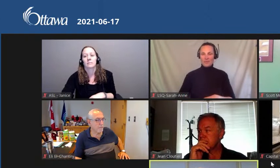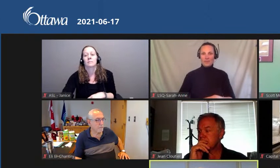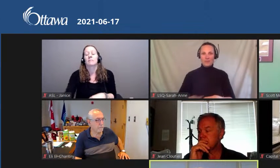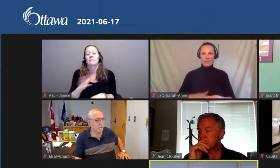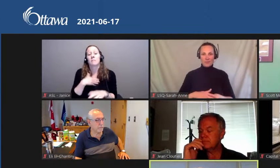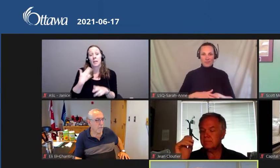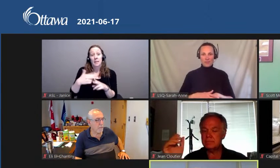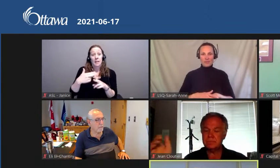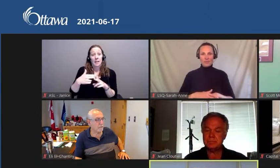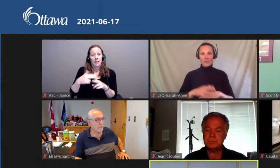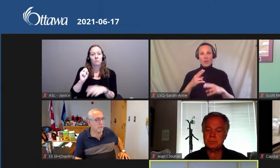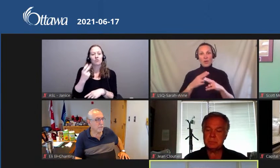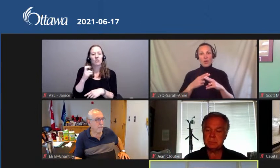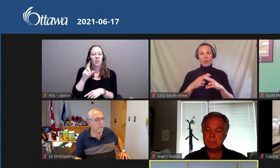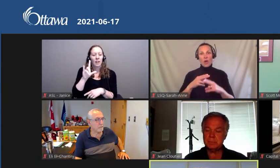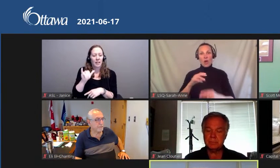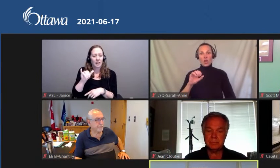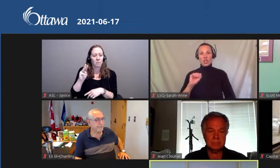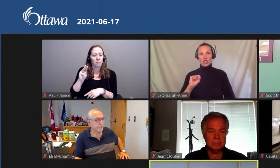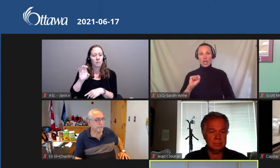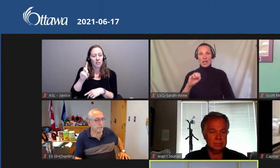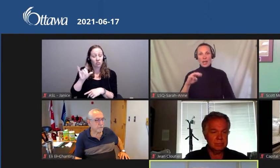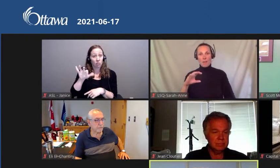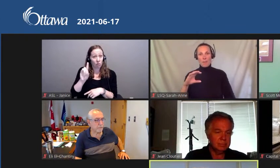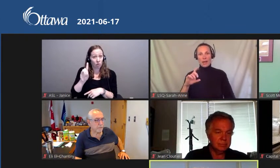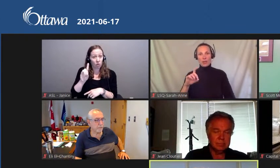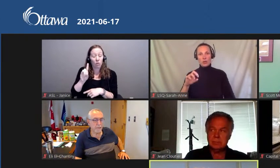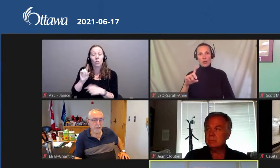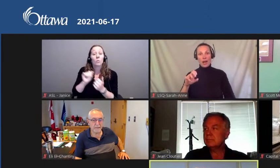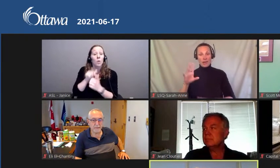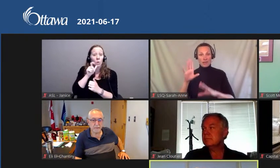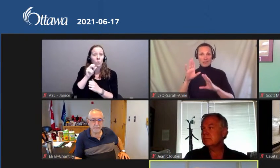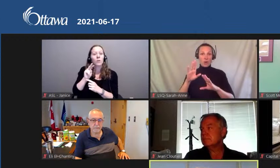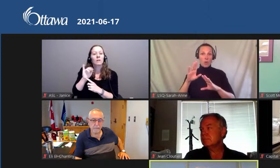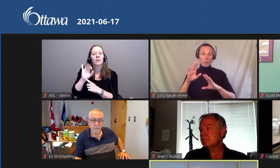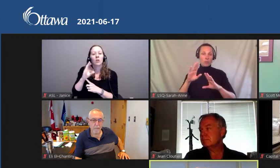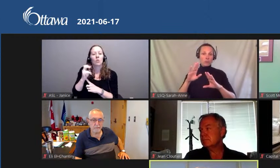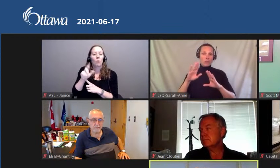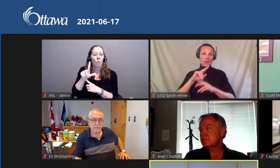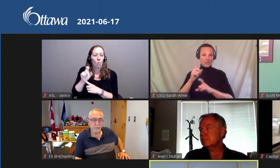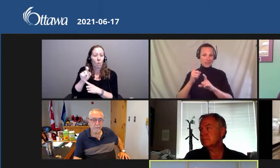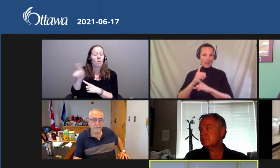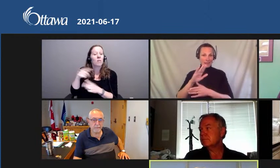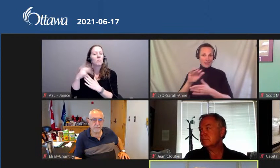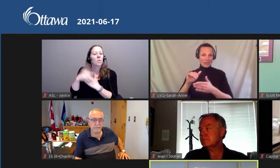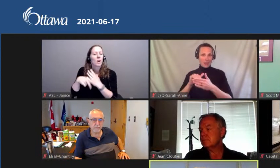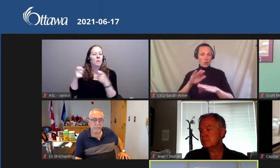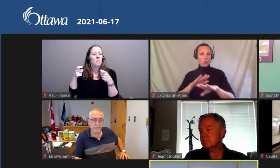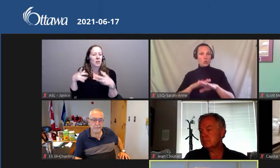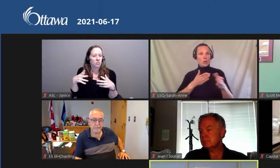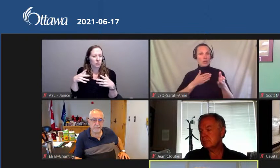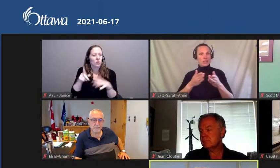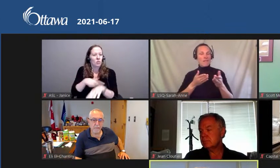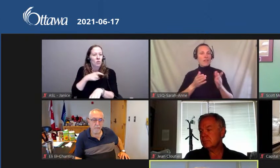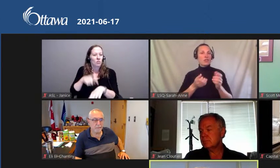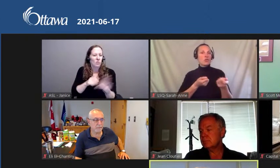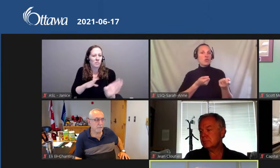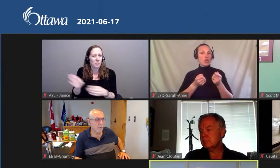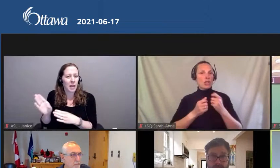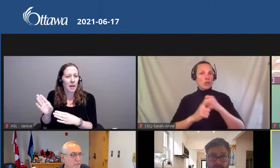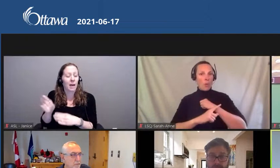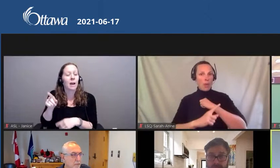Waste Services. Today I'm with Nicole Hoover-Bianash, who's the Program Manager of Long-Term Planning, who will lead us through the majority of the